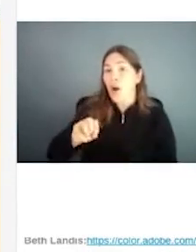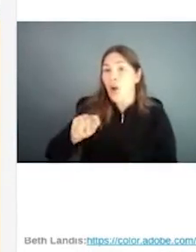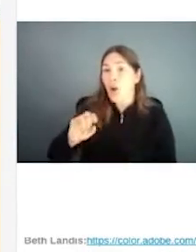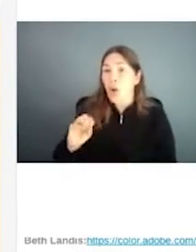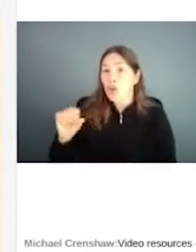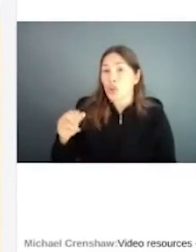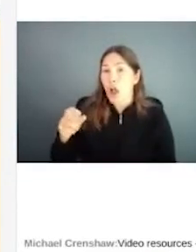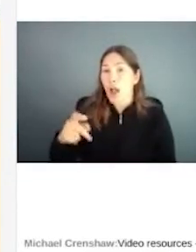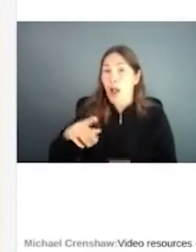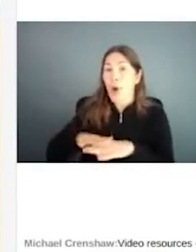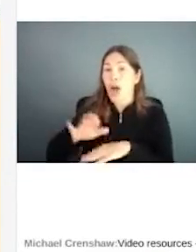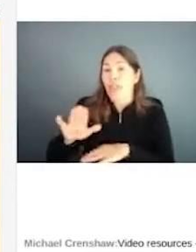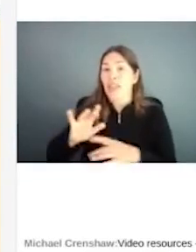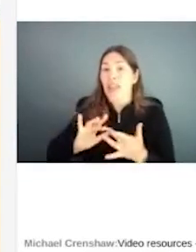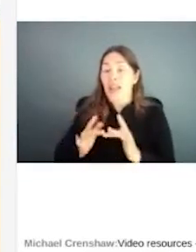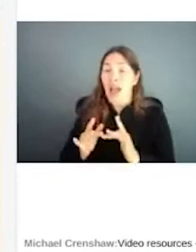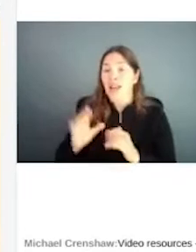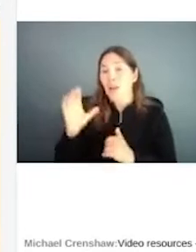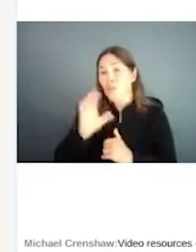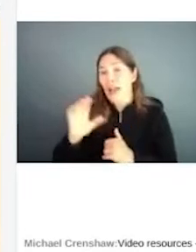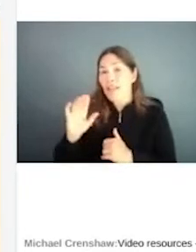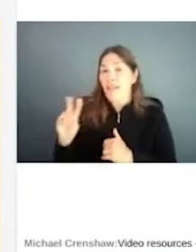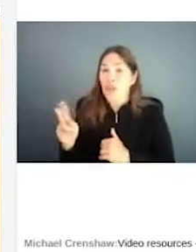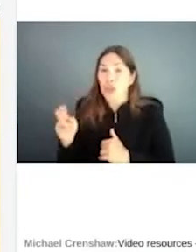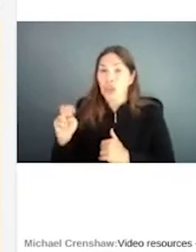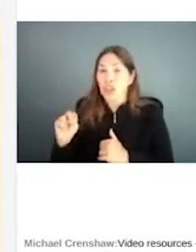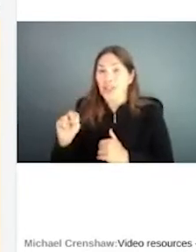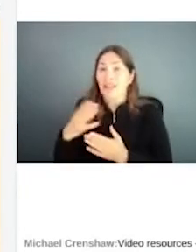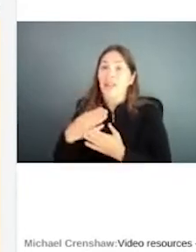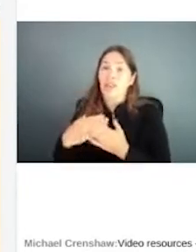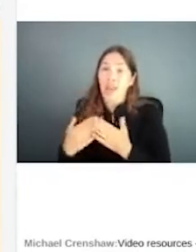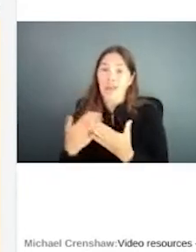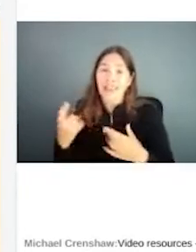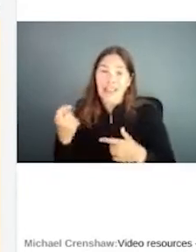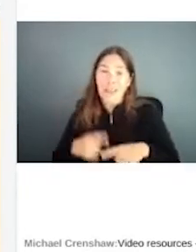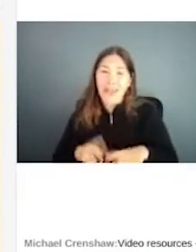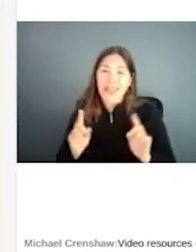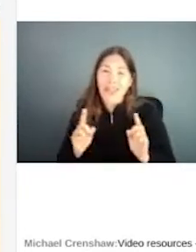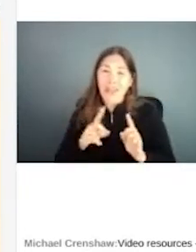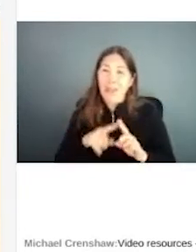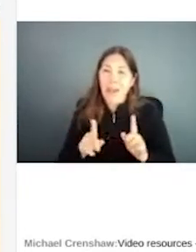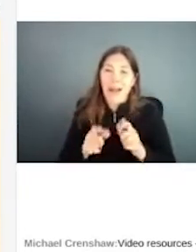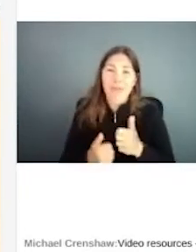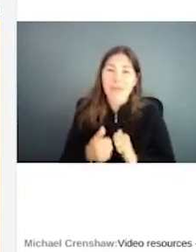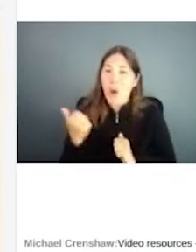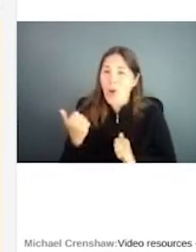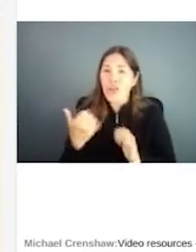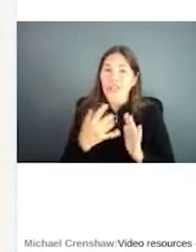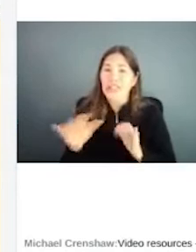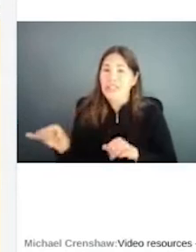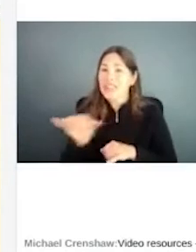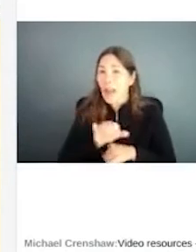in this online browser version. There are some things that are different, but most of it mirrors